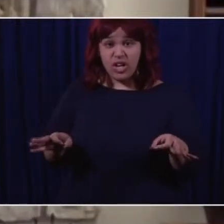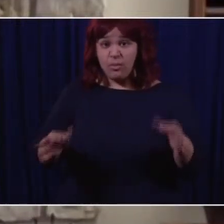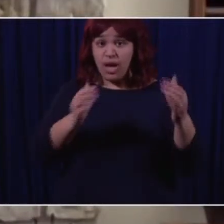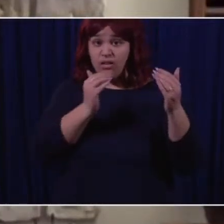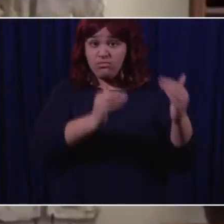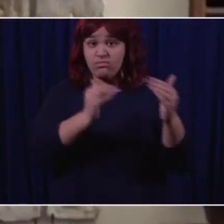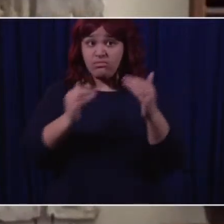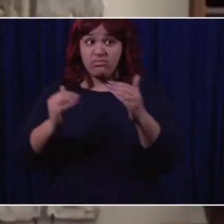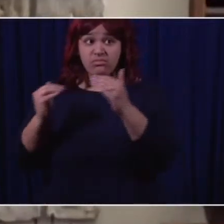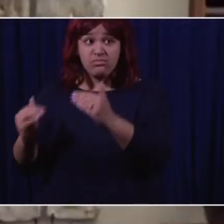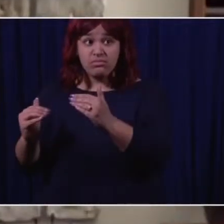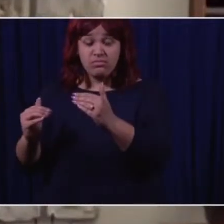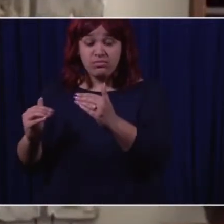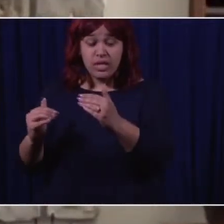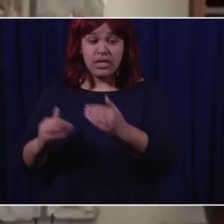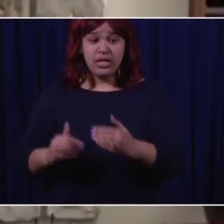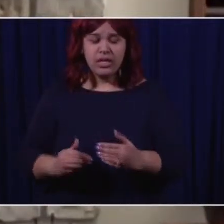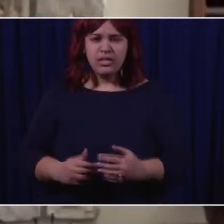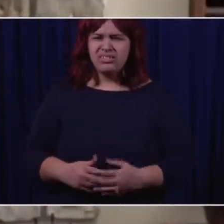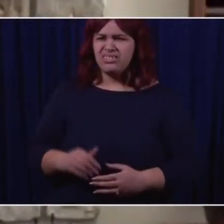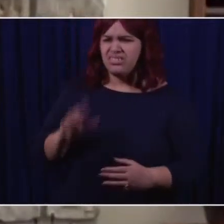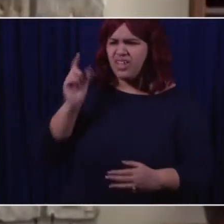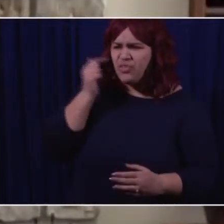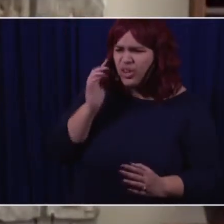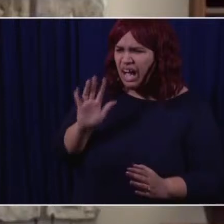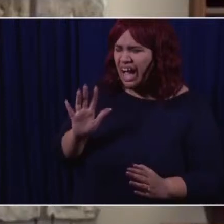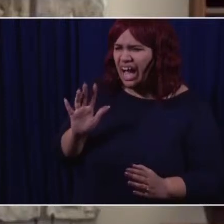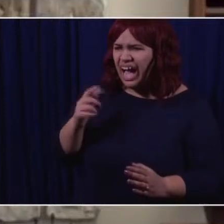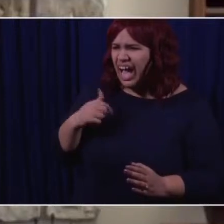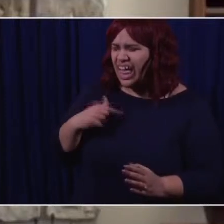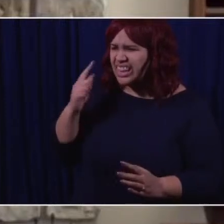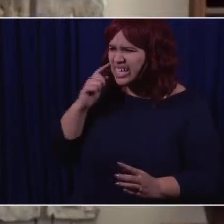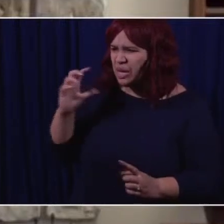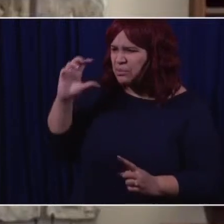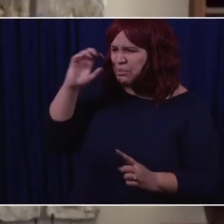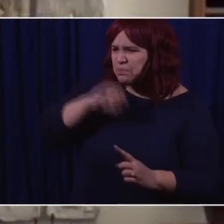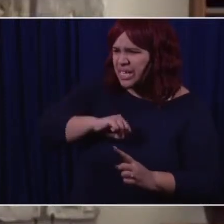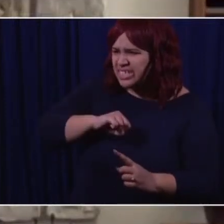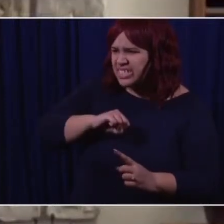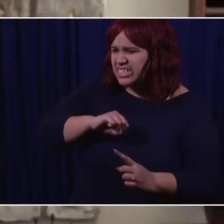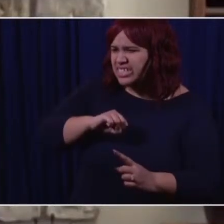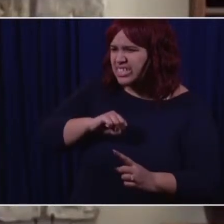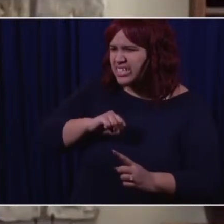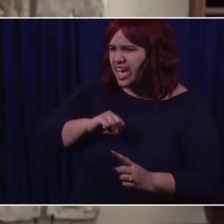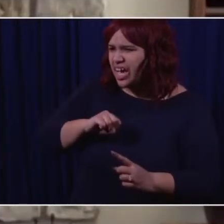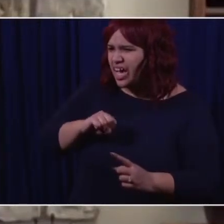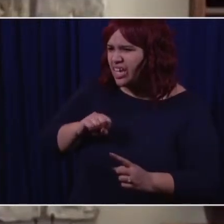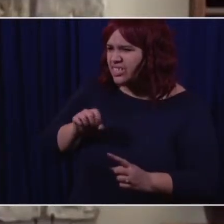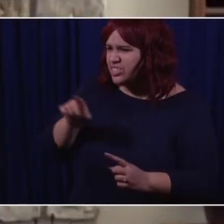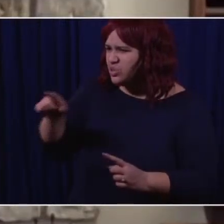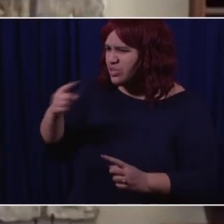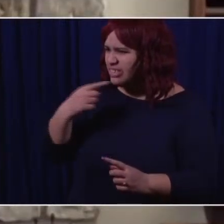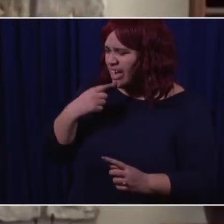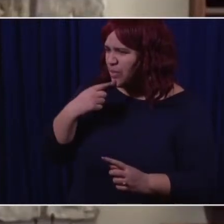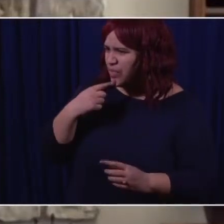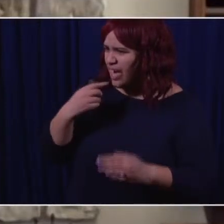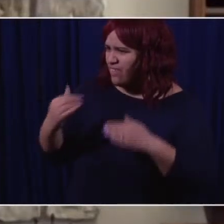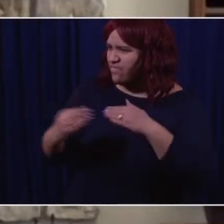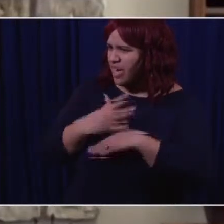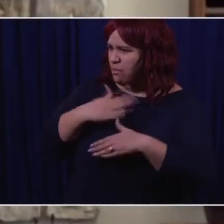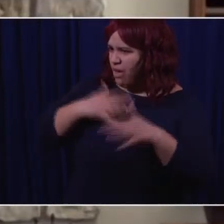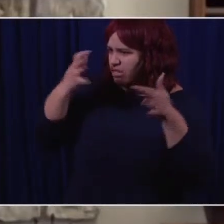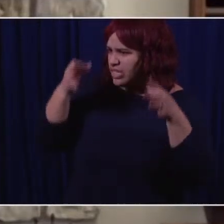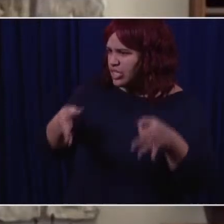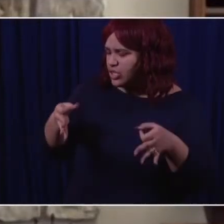So I'm not sure I got all the question. Was the last part of the question, does that mean anything to me? Is that what you said? Would that have